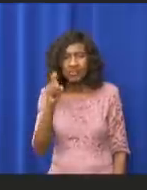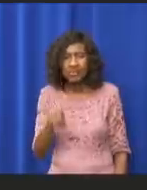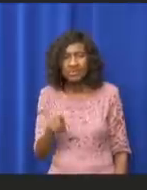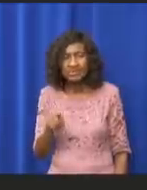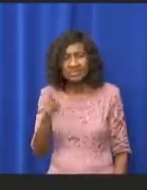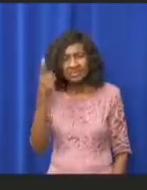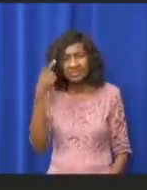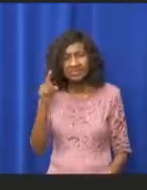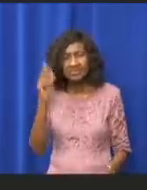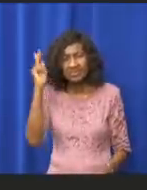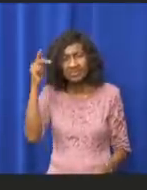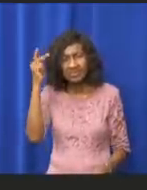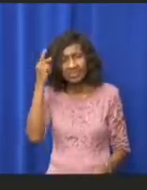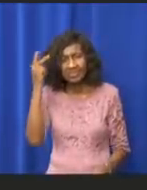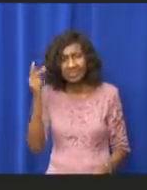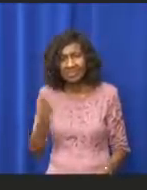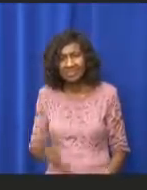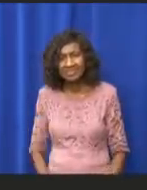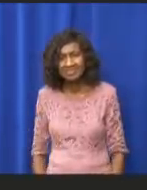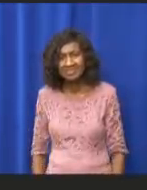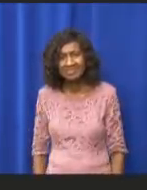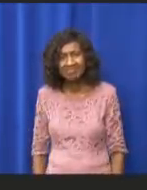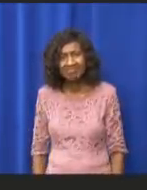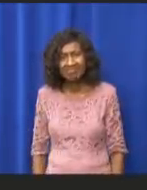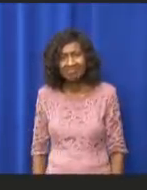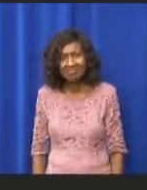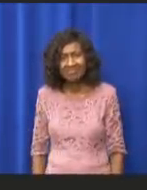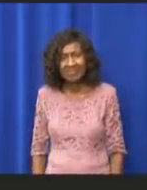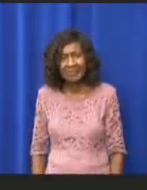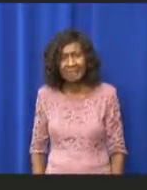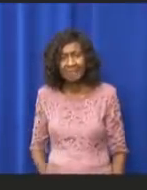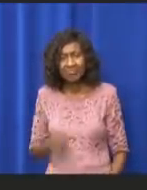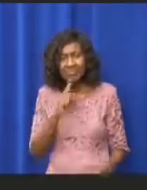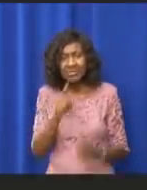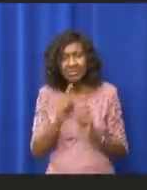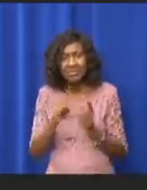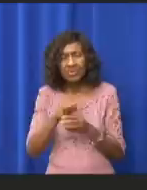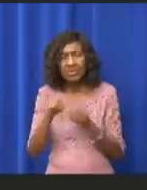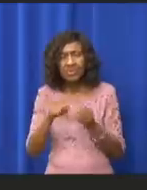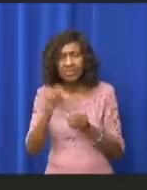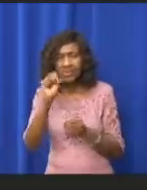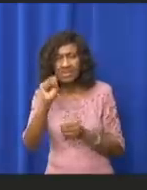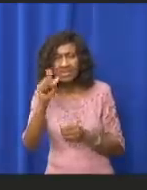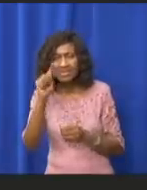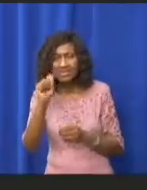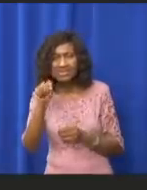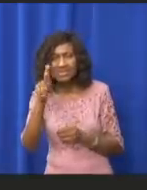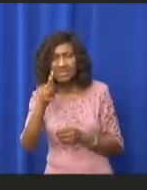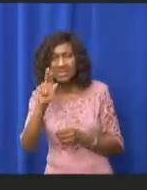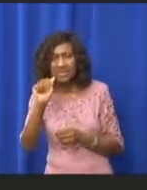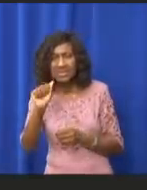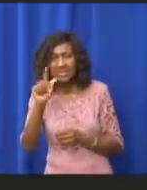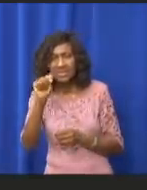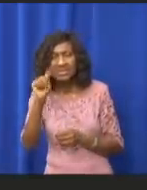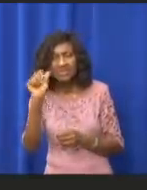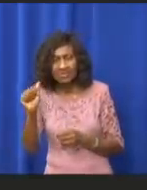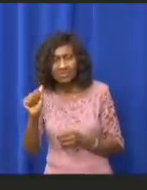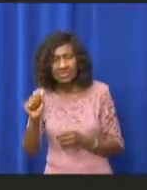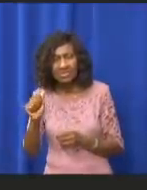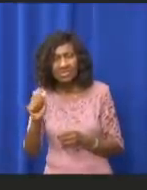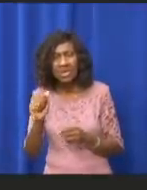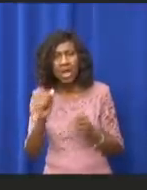difficult. You talked about the strata, so people can, and under the conditions that they can use the